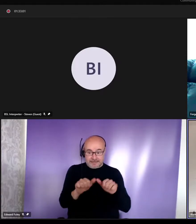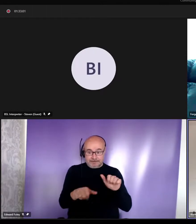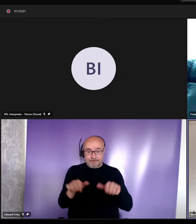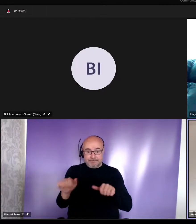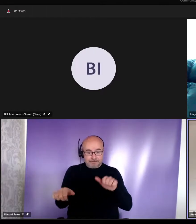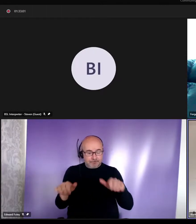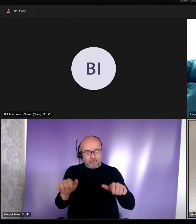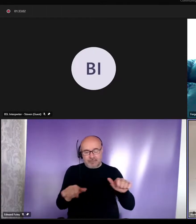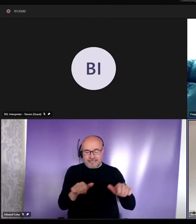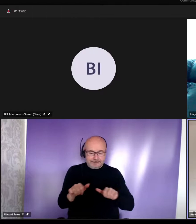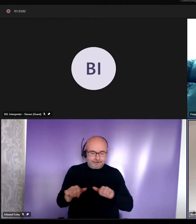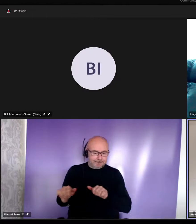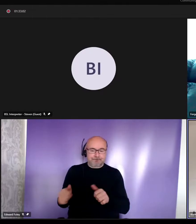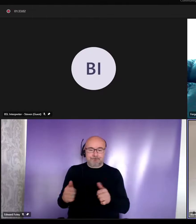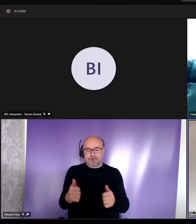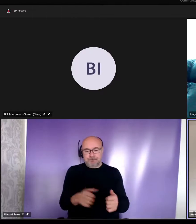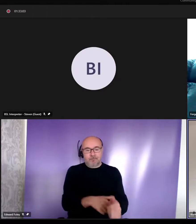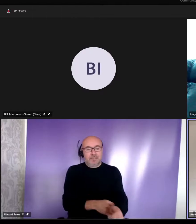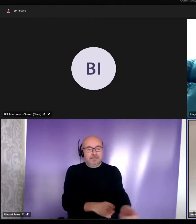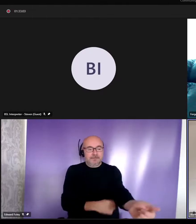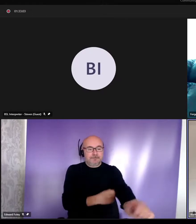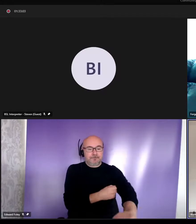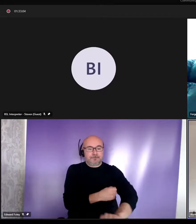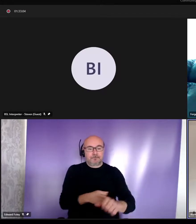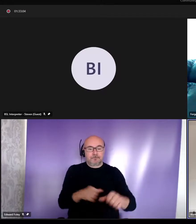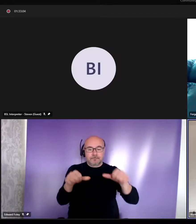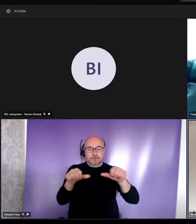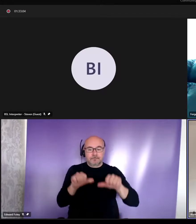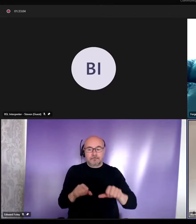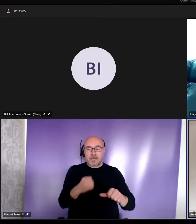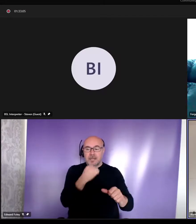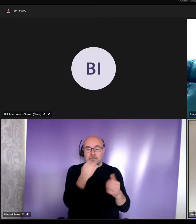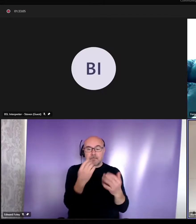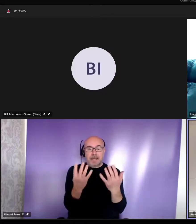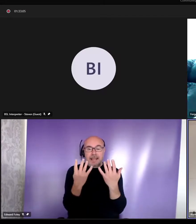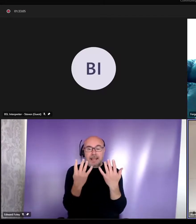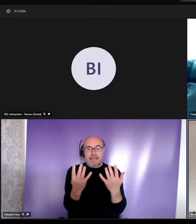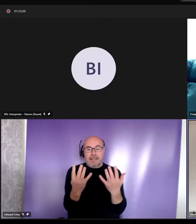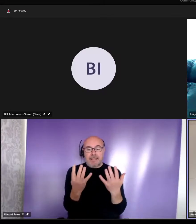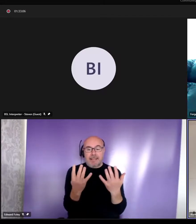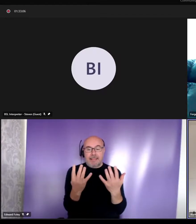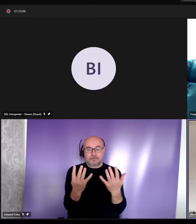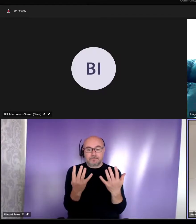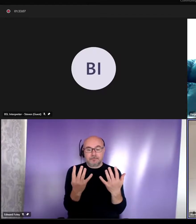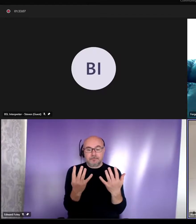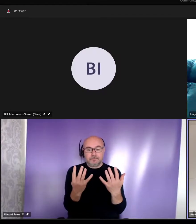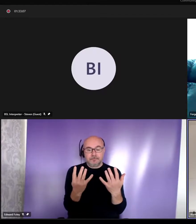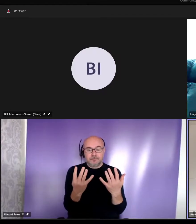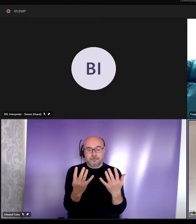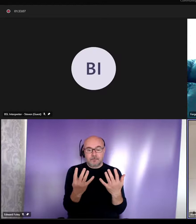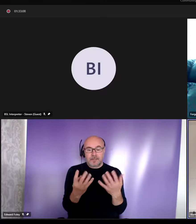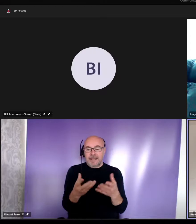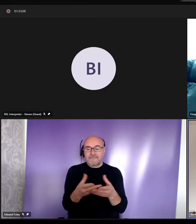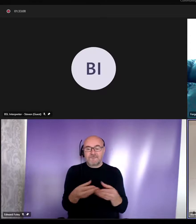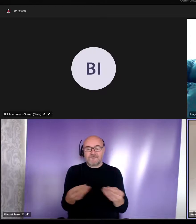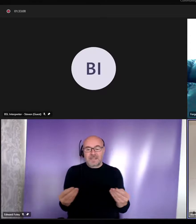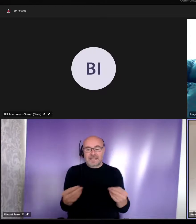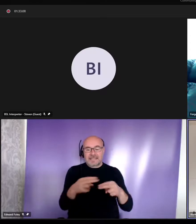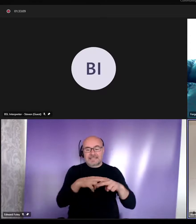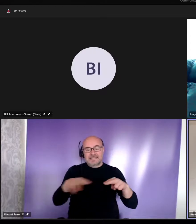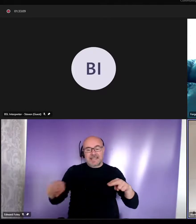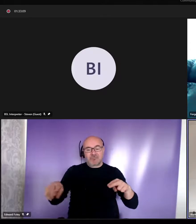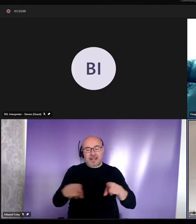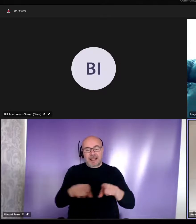Agreed. Okay, we're going to agenda item number 9, the Vacant and Derelict Land Fund, page 83